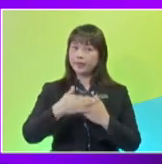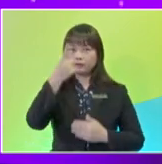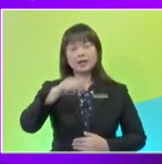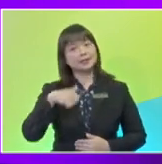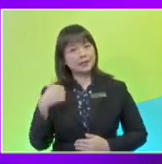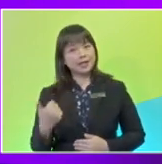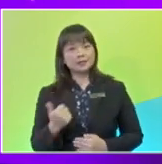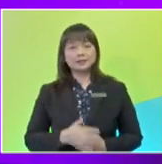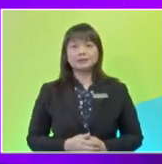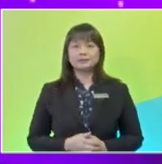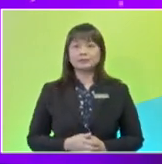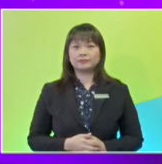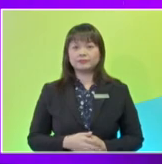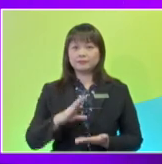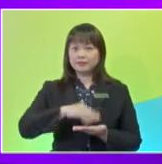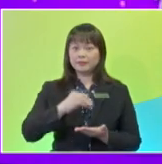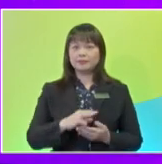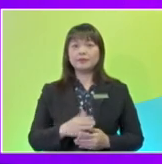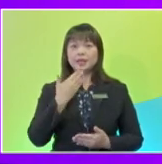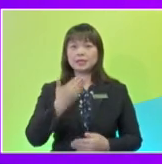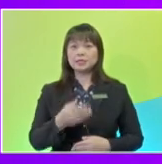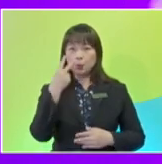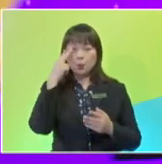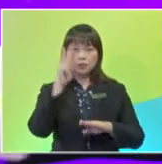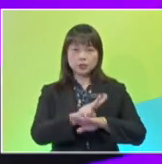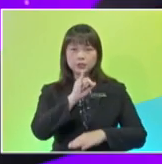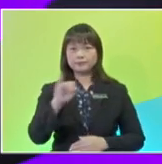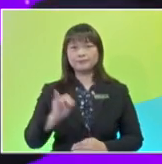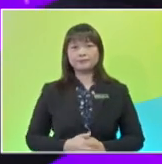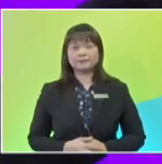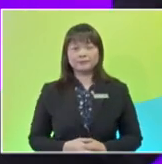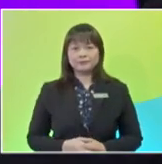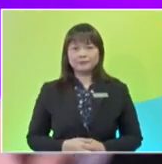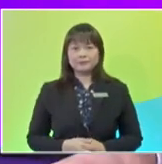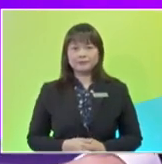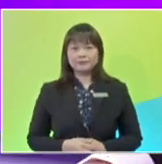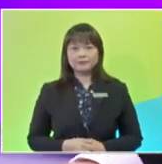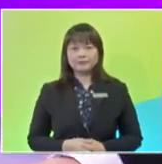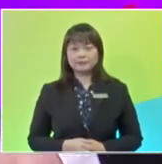much. This is Steve. And you're watching EduwebTV KPM. Bye.